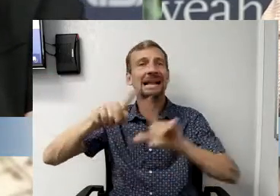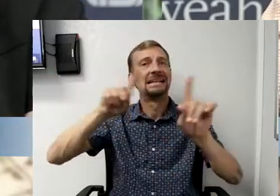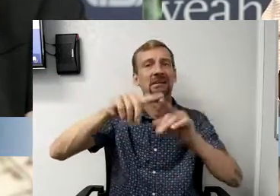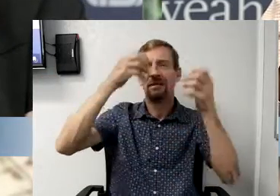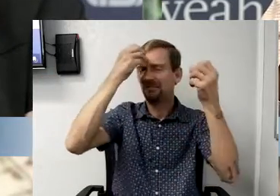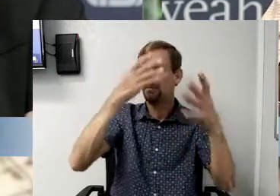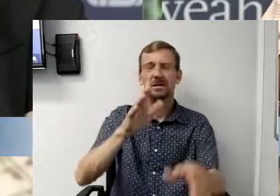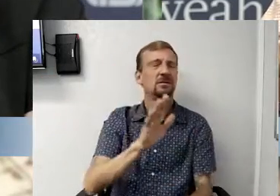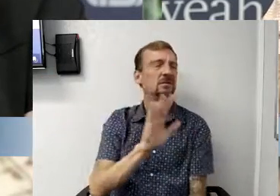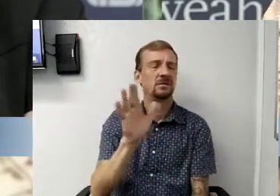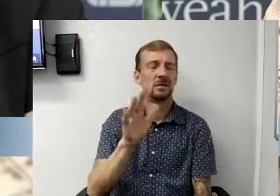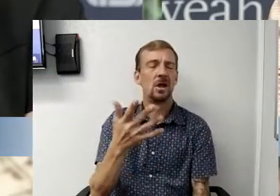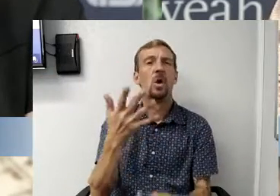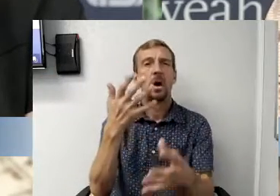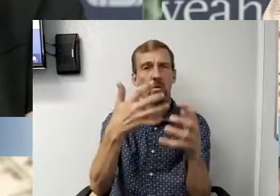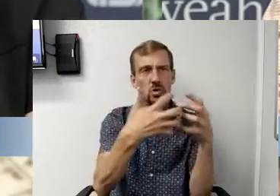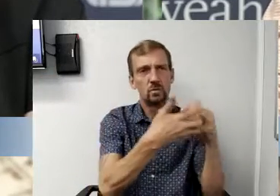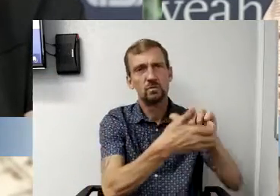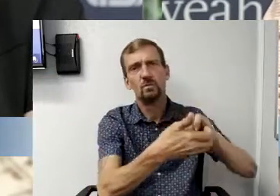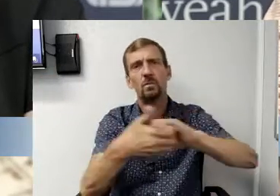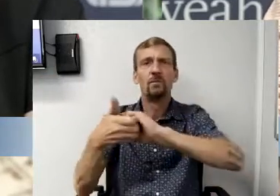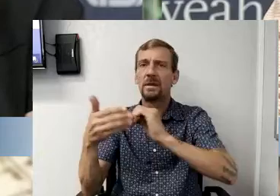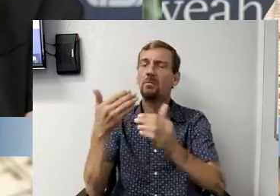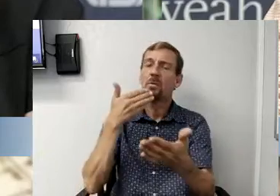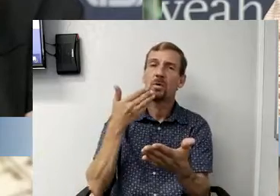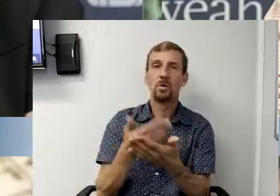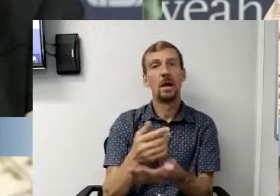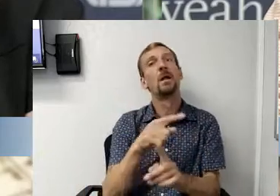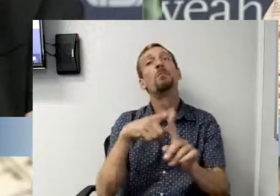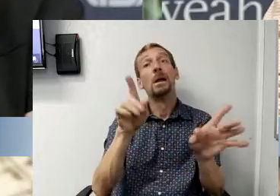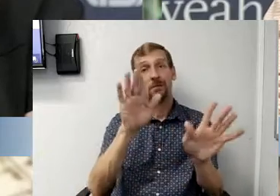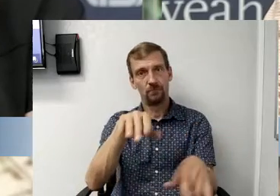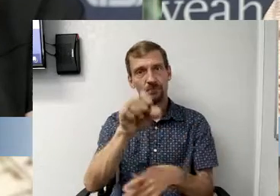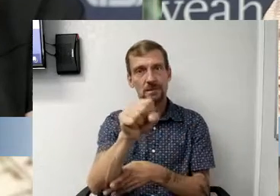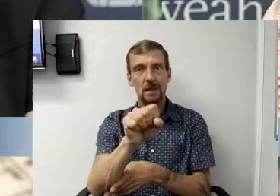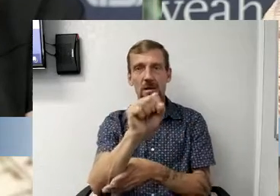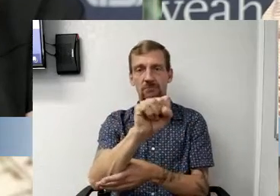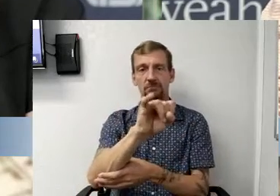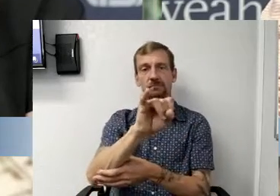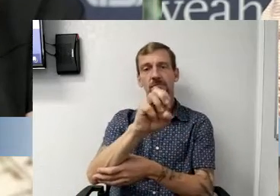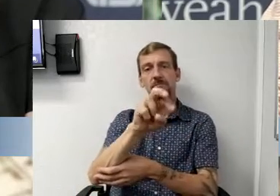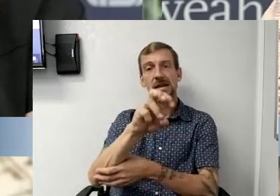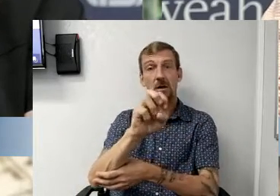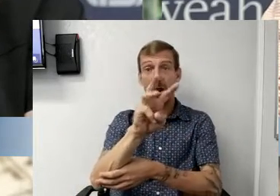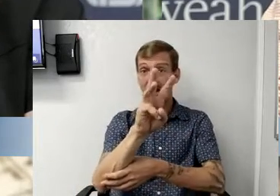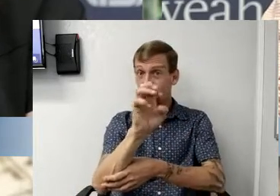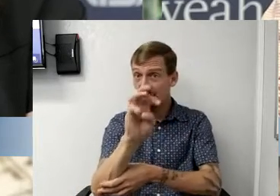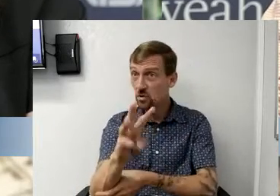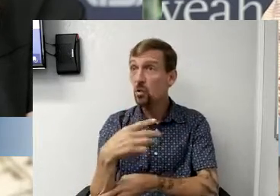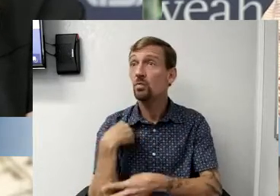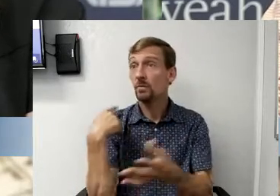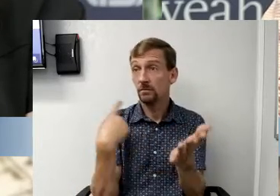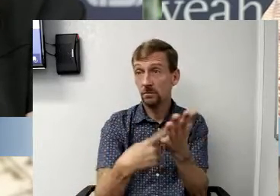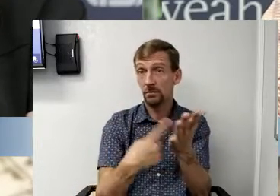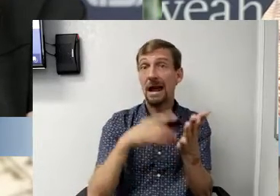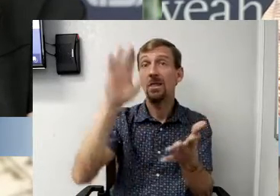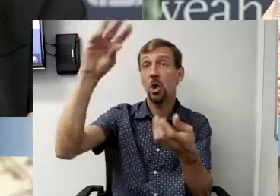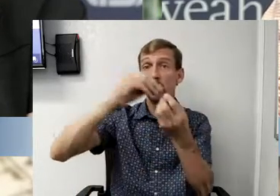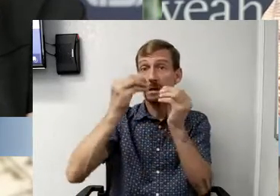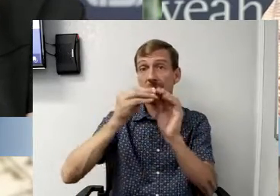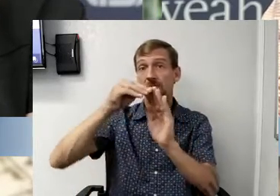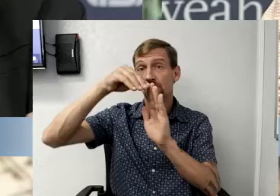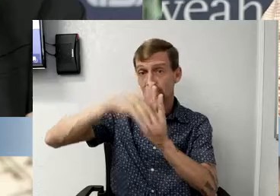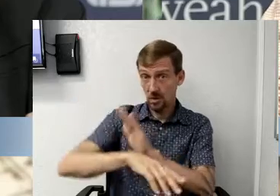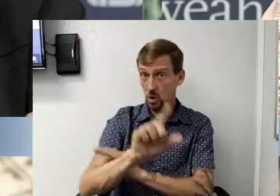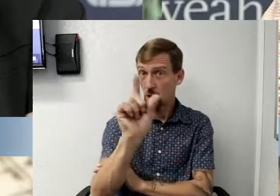information. And it's really been a good collaboration. But Sierra View, yes, I believe earlier this week when we talked, their numbers were in the low 20s, Okay,